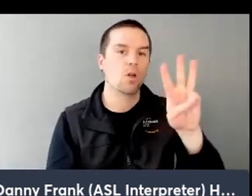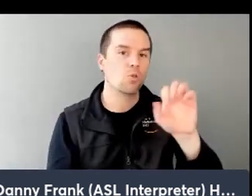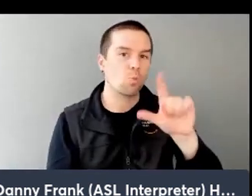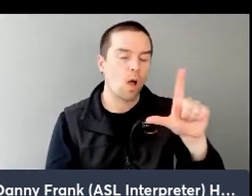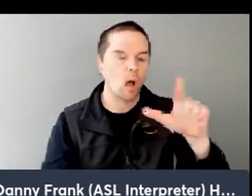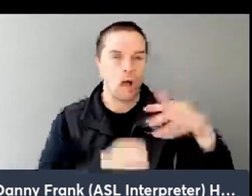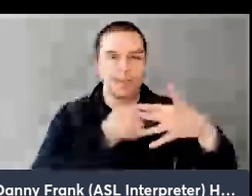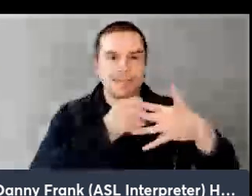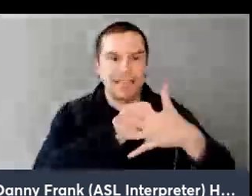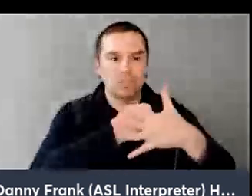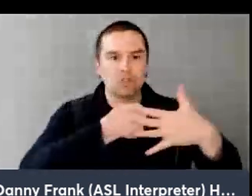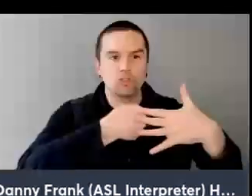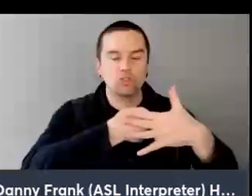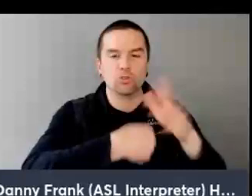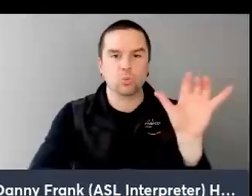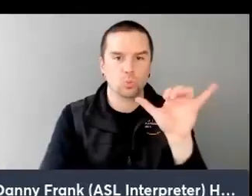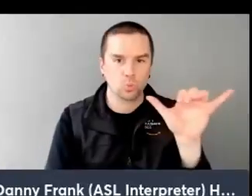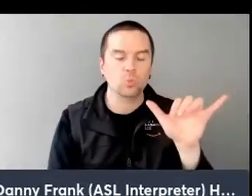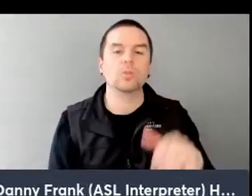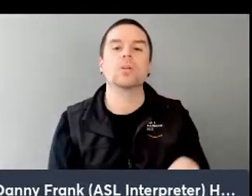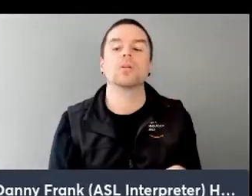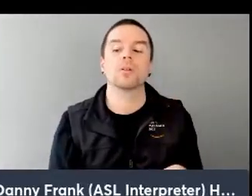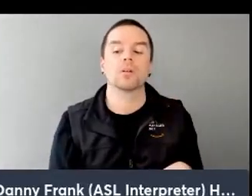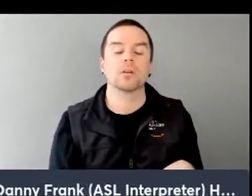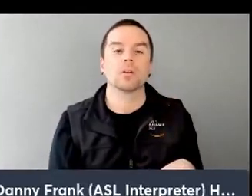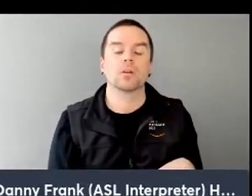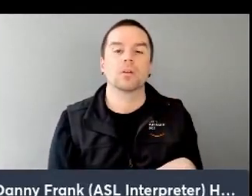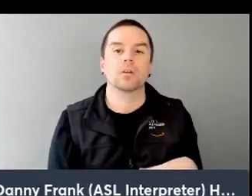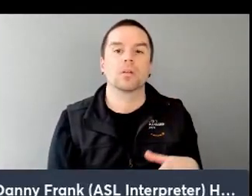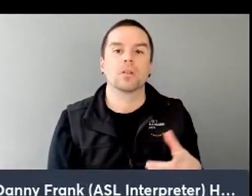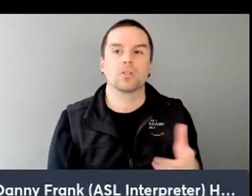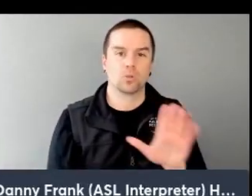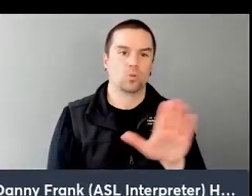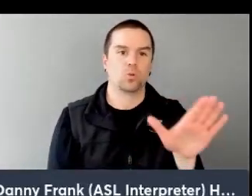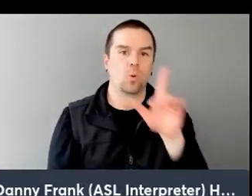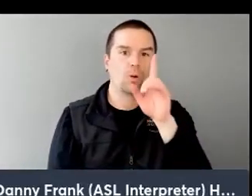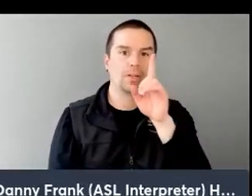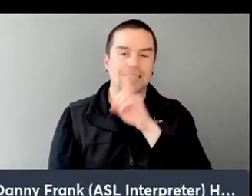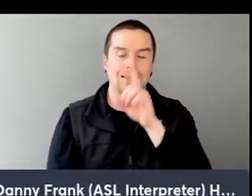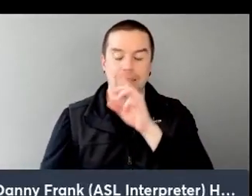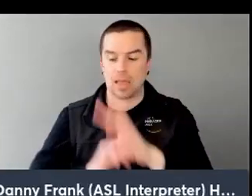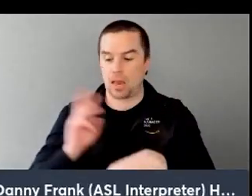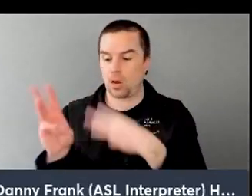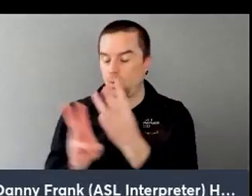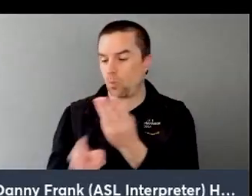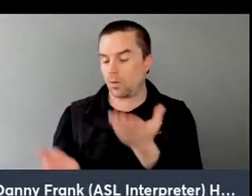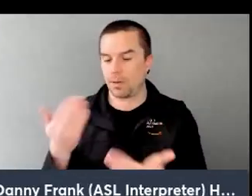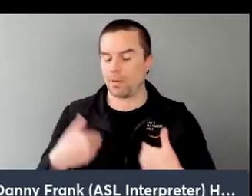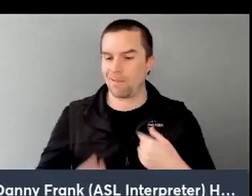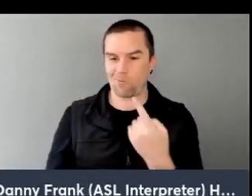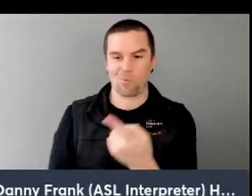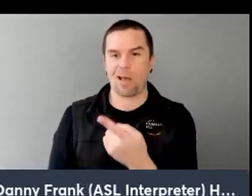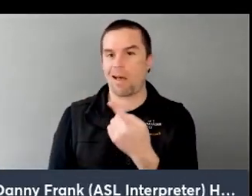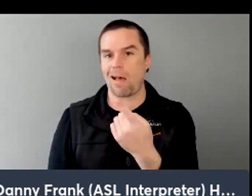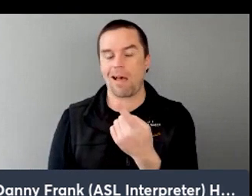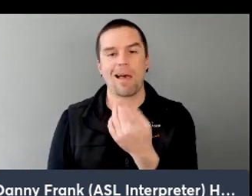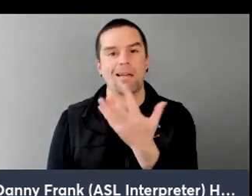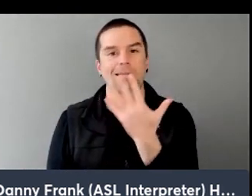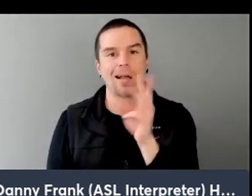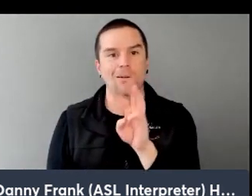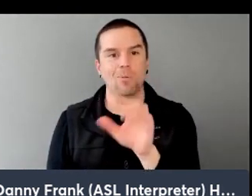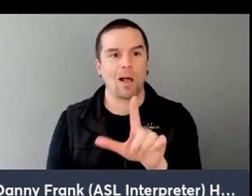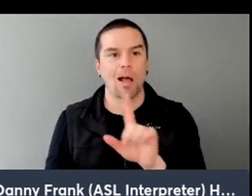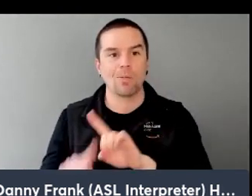out that while in your synthetic world, you might have one color wall, in the real world, you might